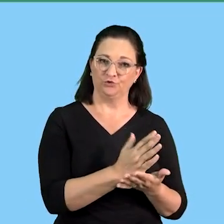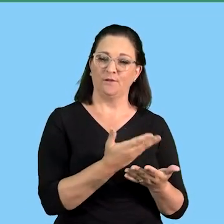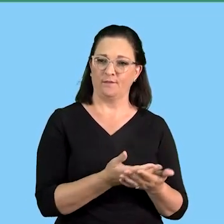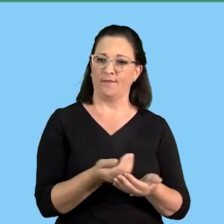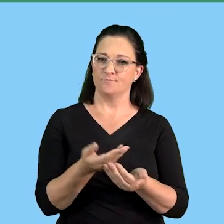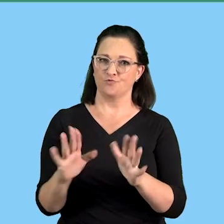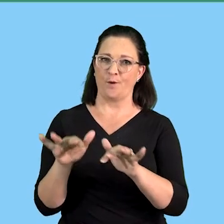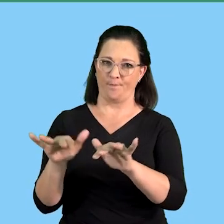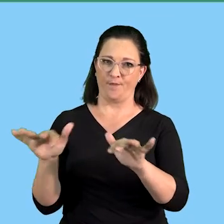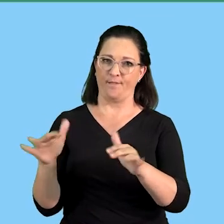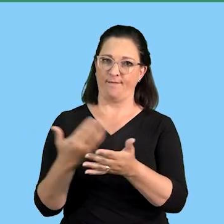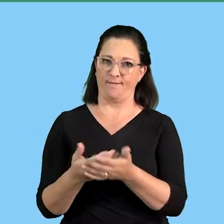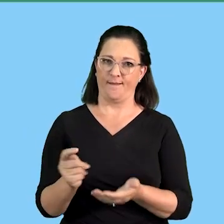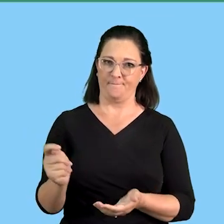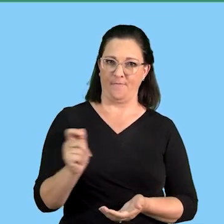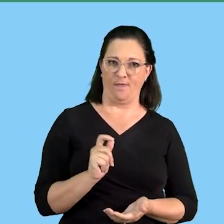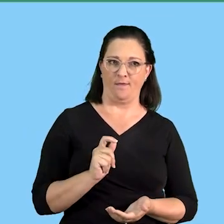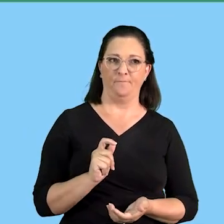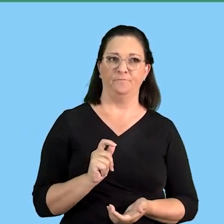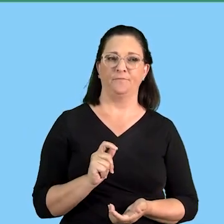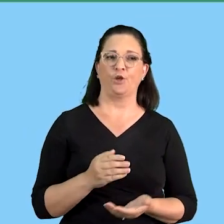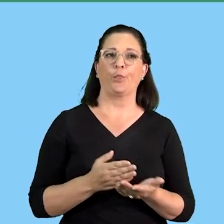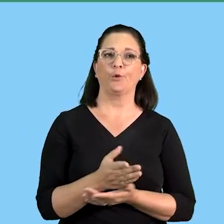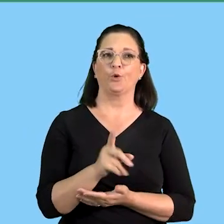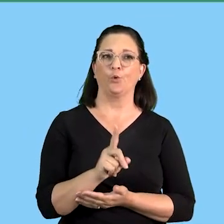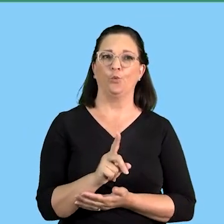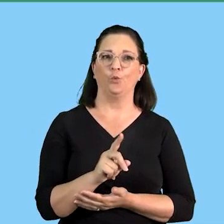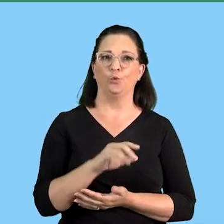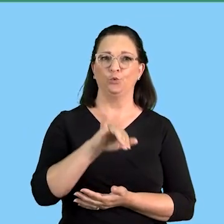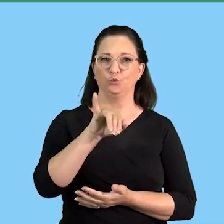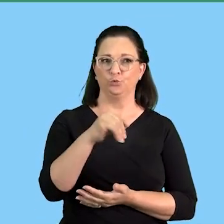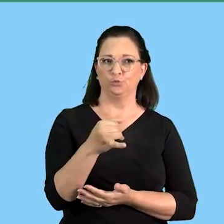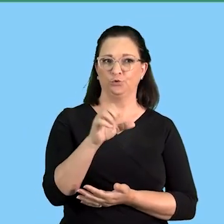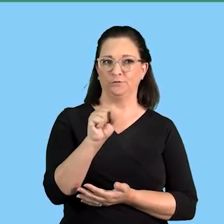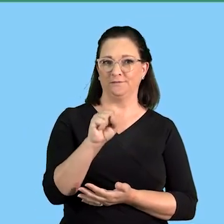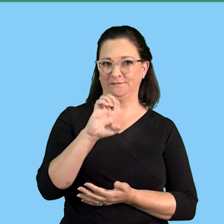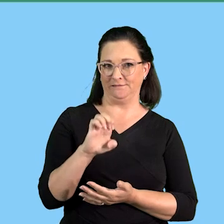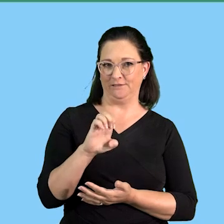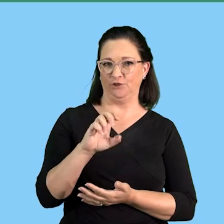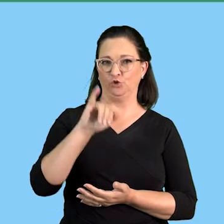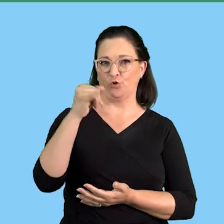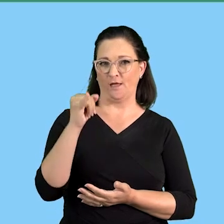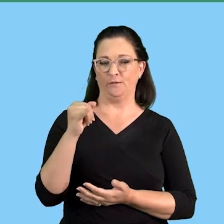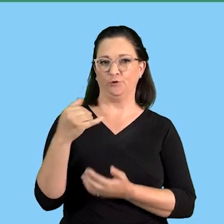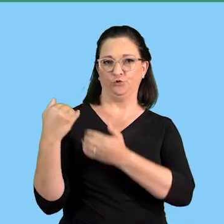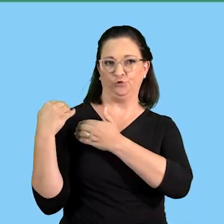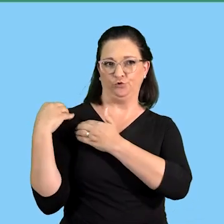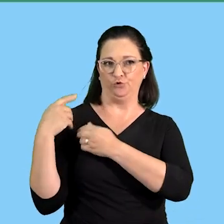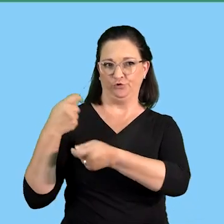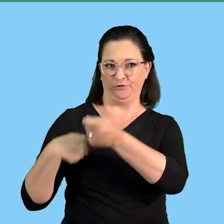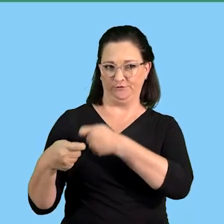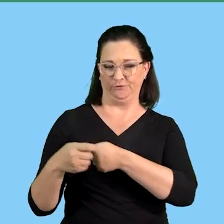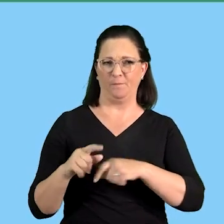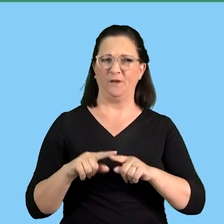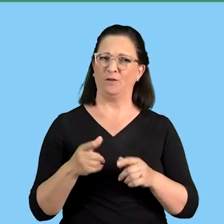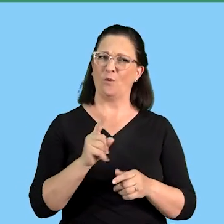public. This is mostly done through the Johannesburg Security Exchange, JSE. What are the characteristics of a public